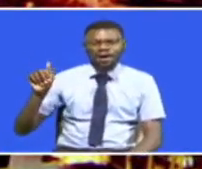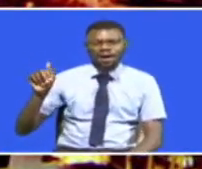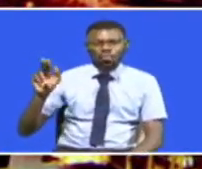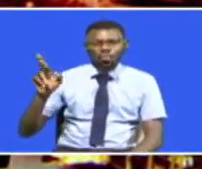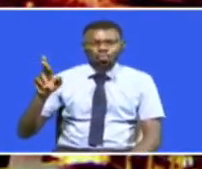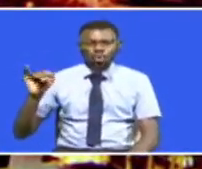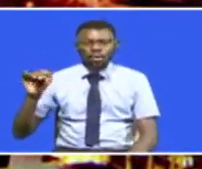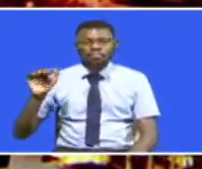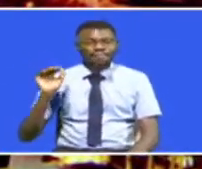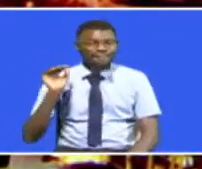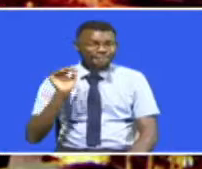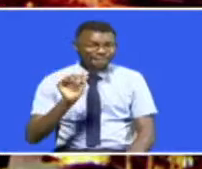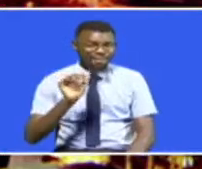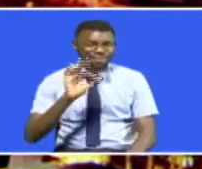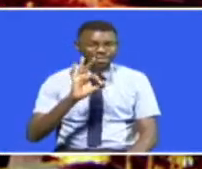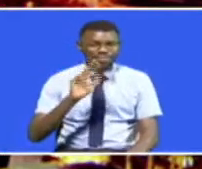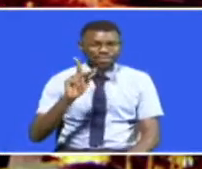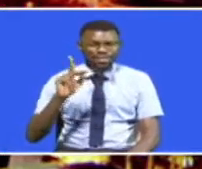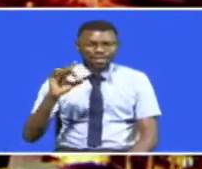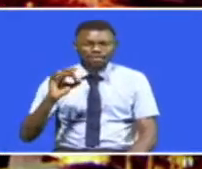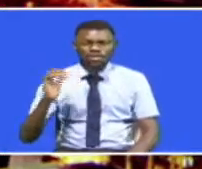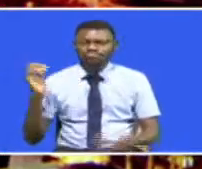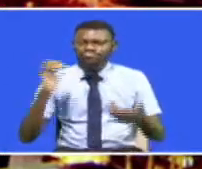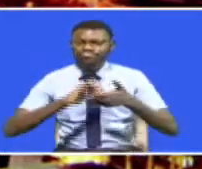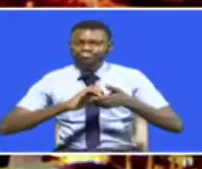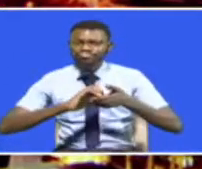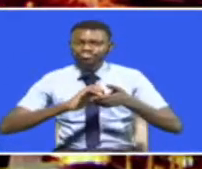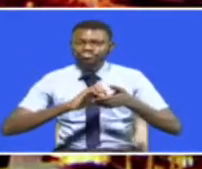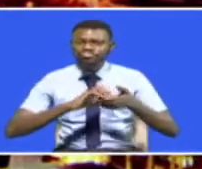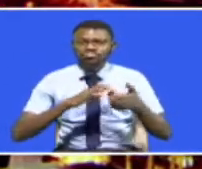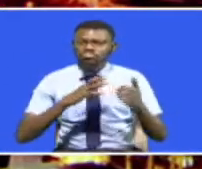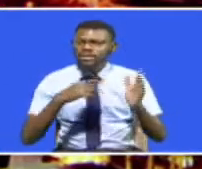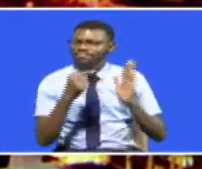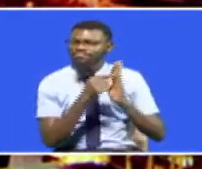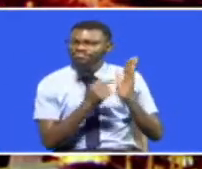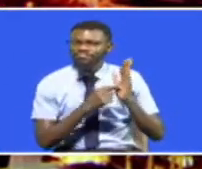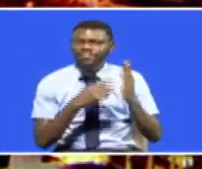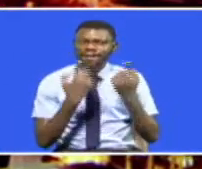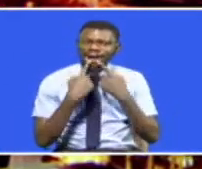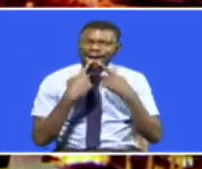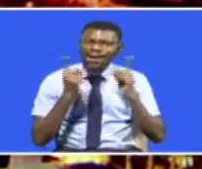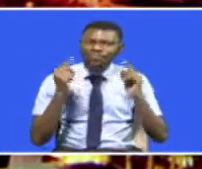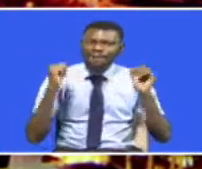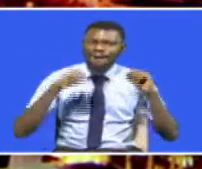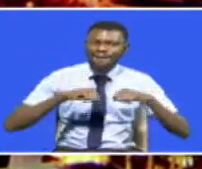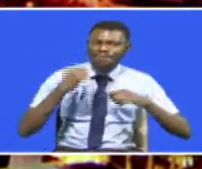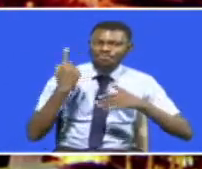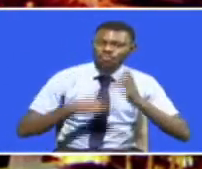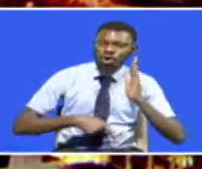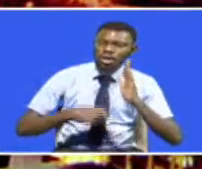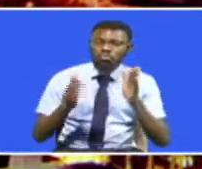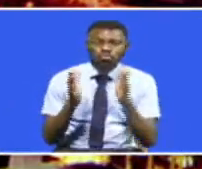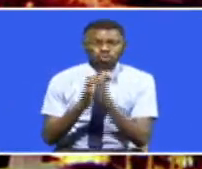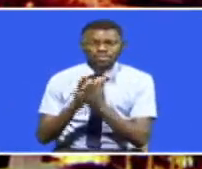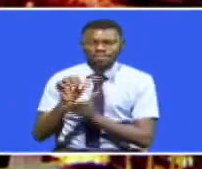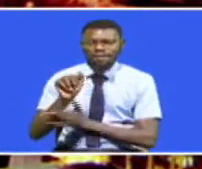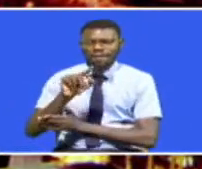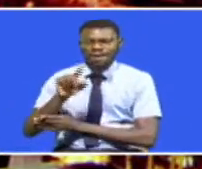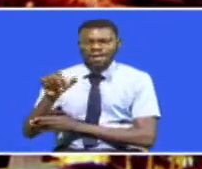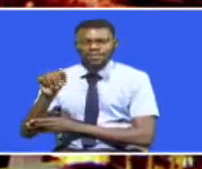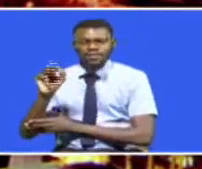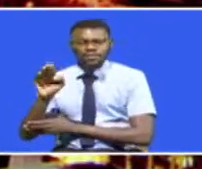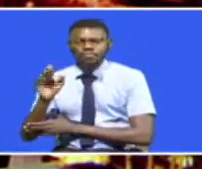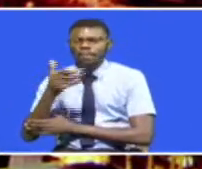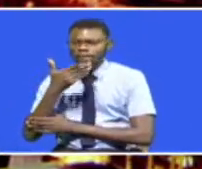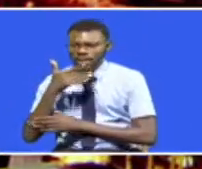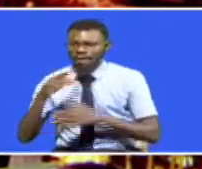Kenya Federation to lay bare the details of their broadcast deal with Azam. He said clubs need to know the amount of money they should